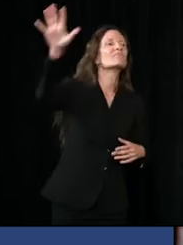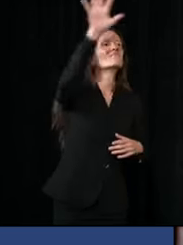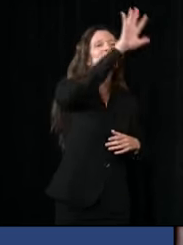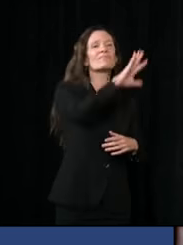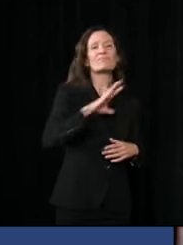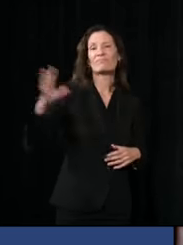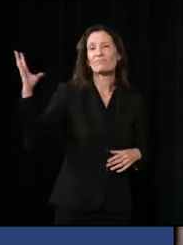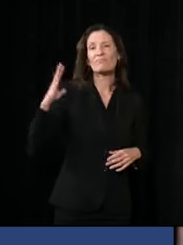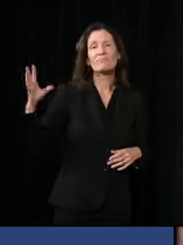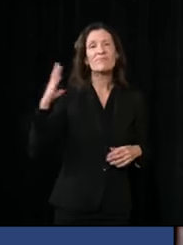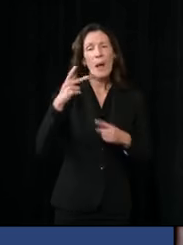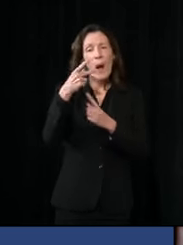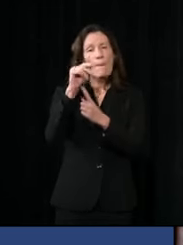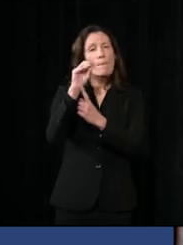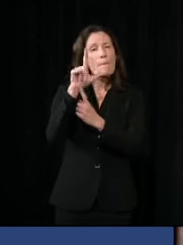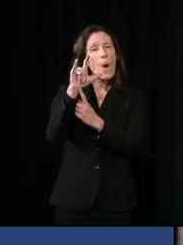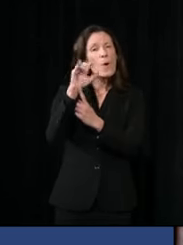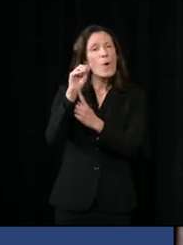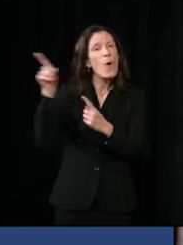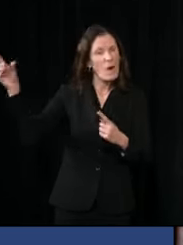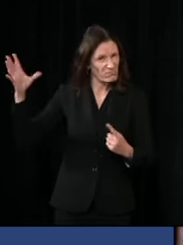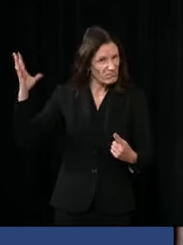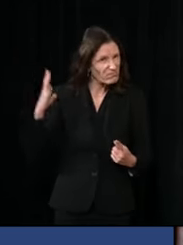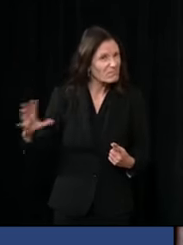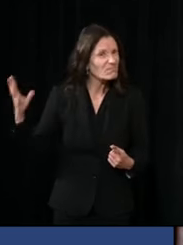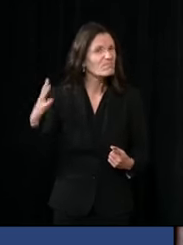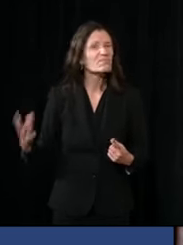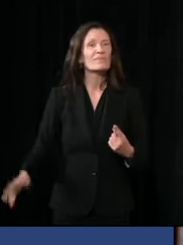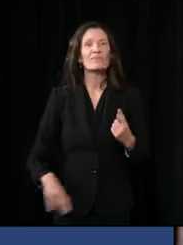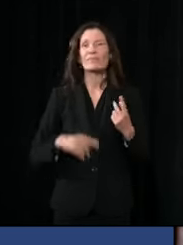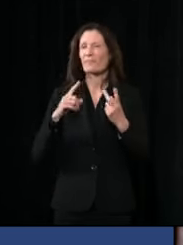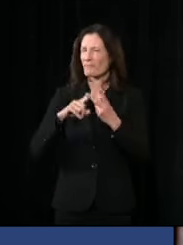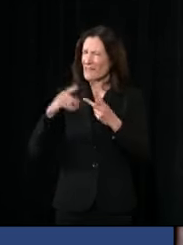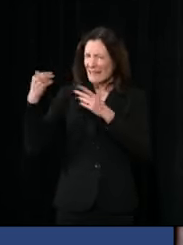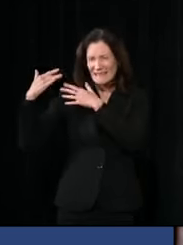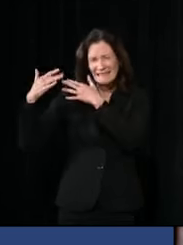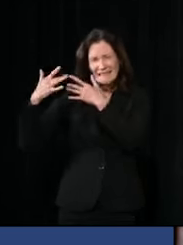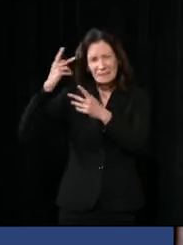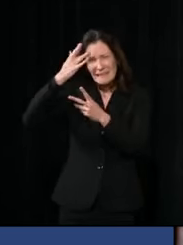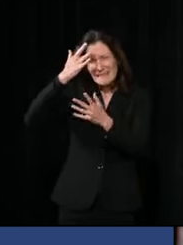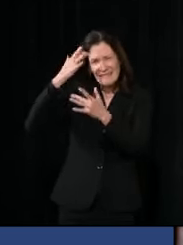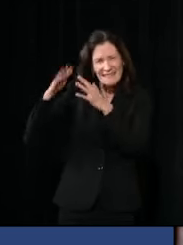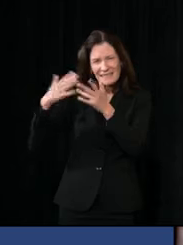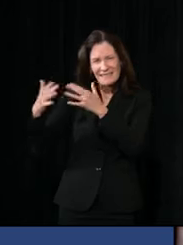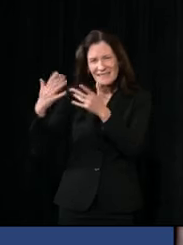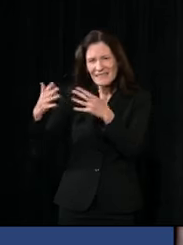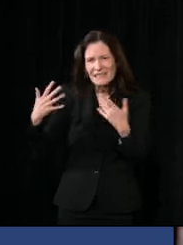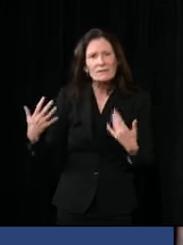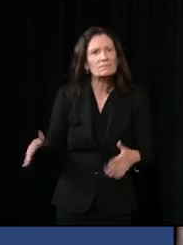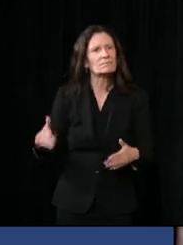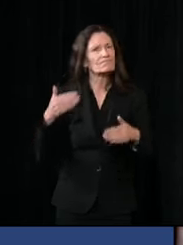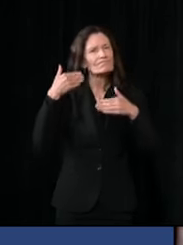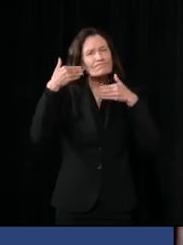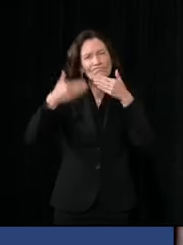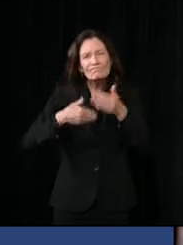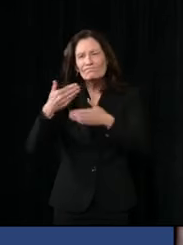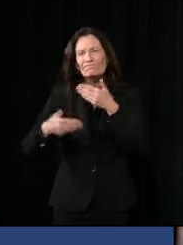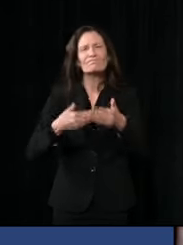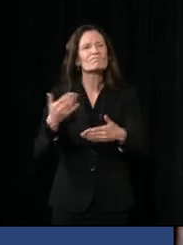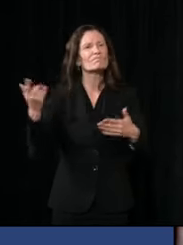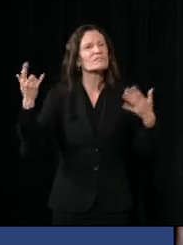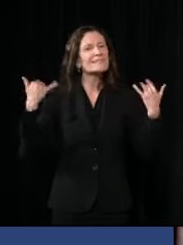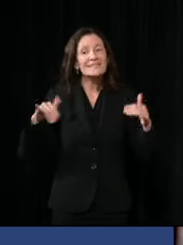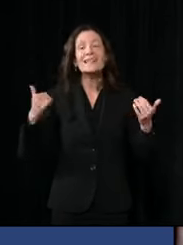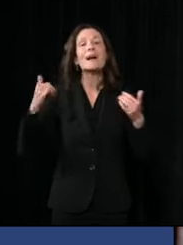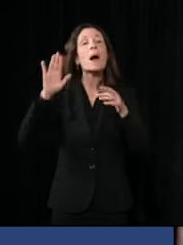We built. We sacrificed. Let's be that example again. Let's stay home, stay